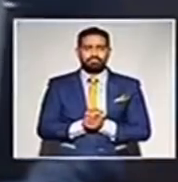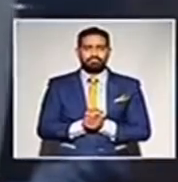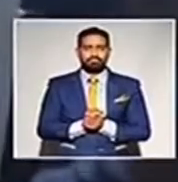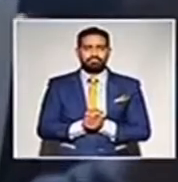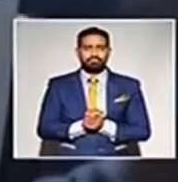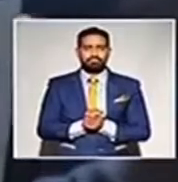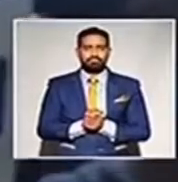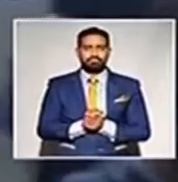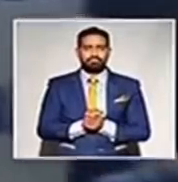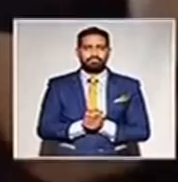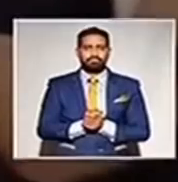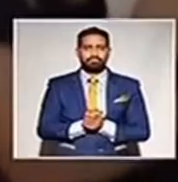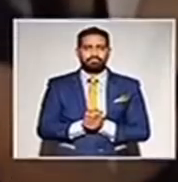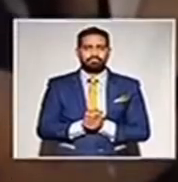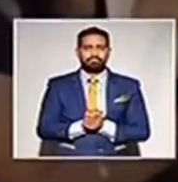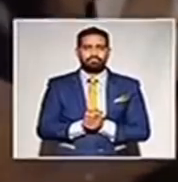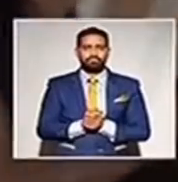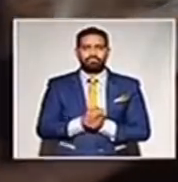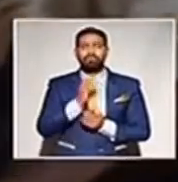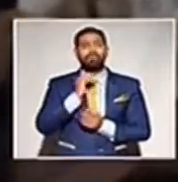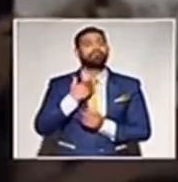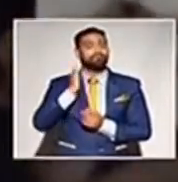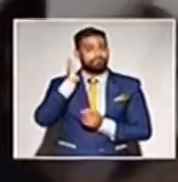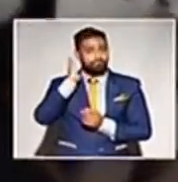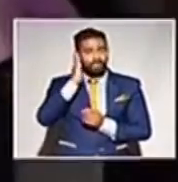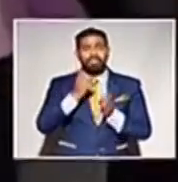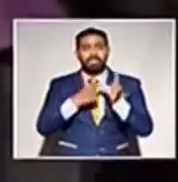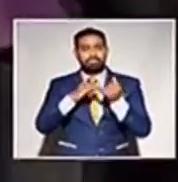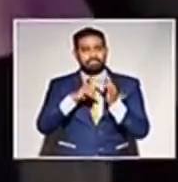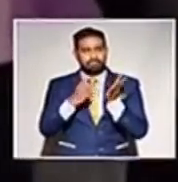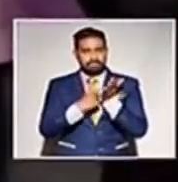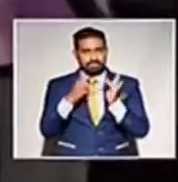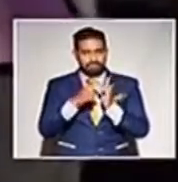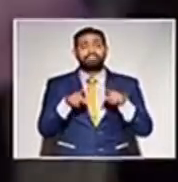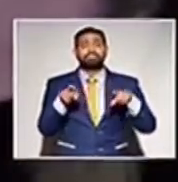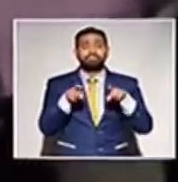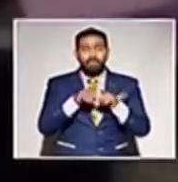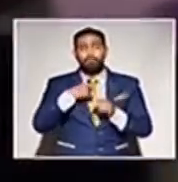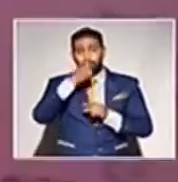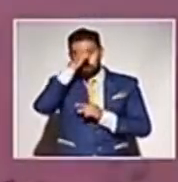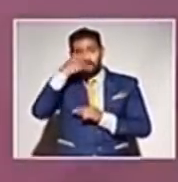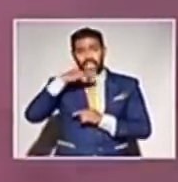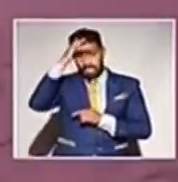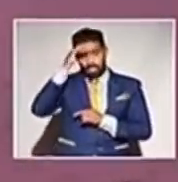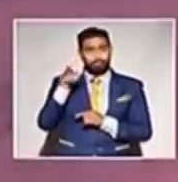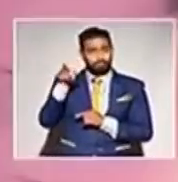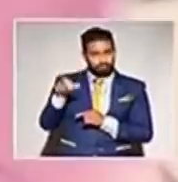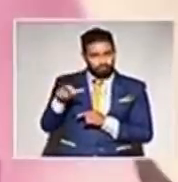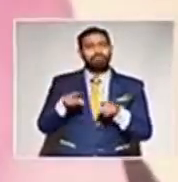Bishop Reverend Asiri Pereira, the former head of the Methodist Church, also took part in the protest.